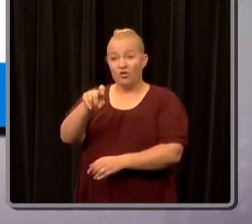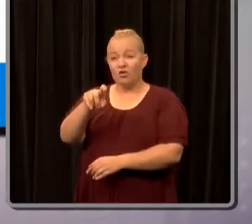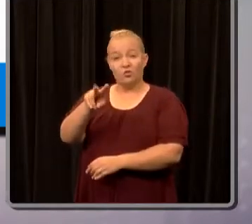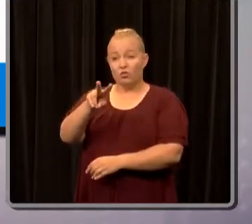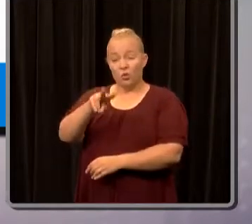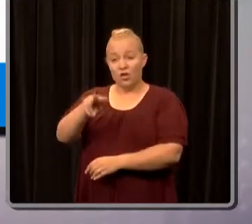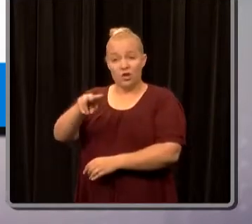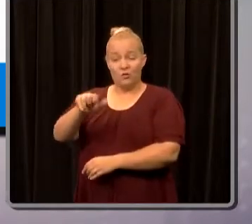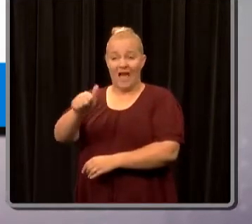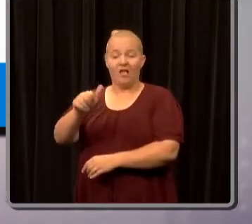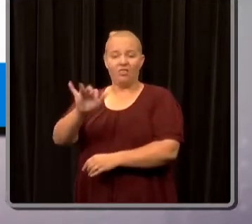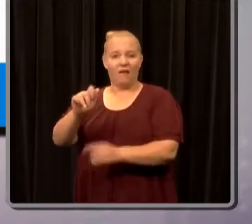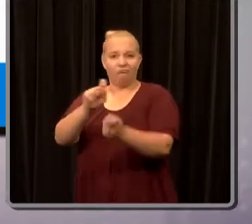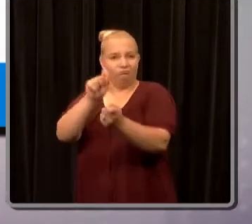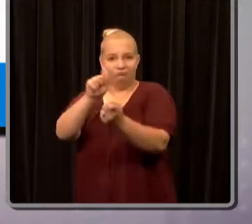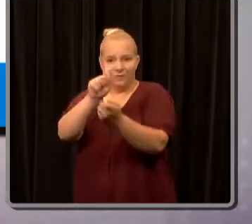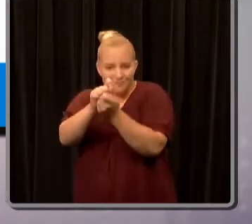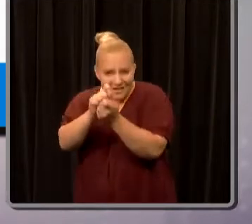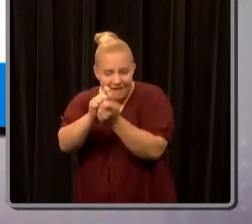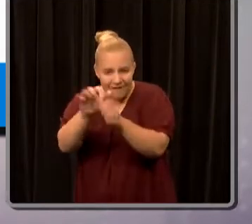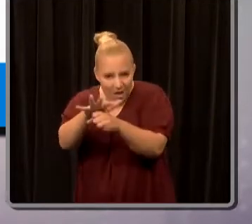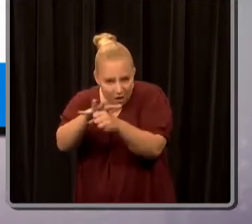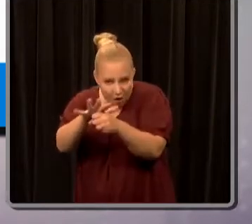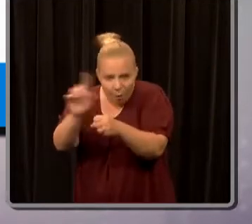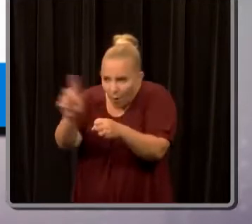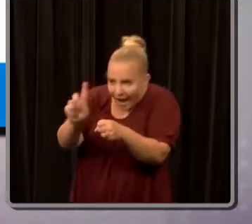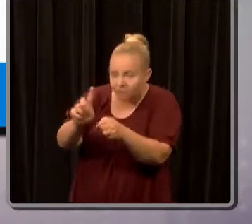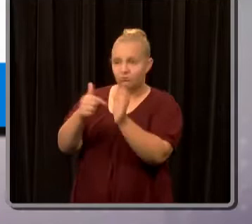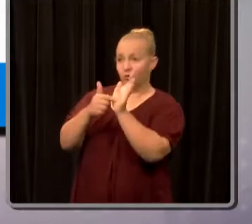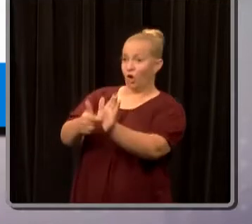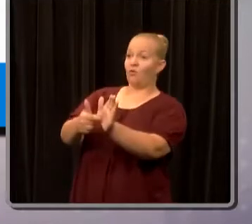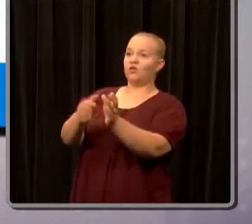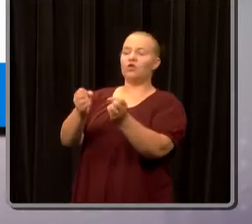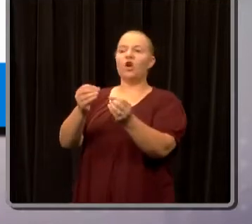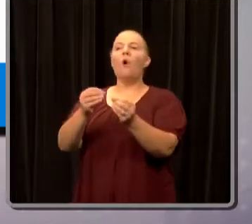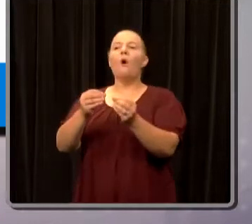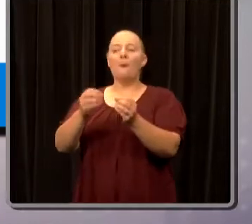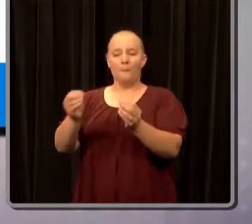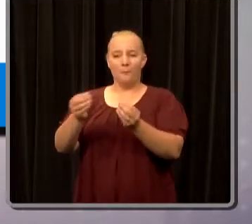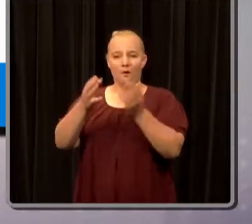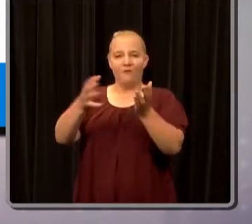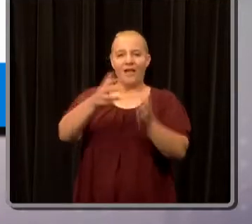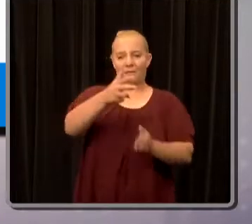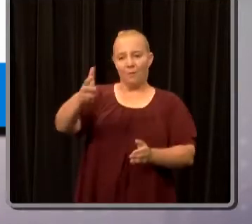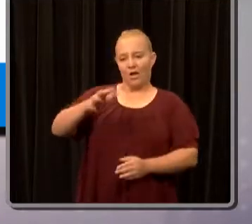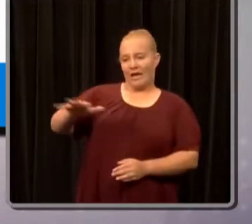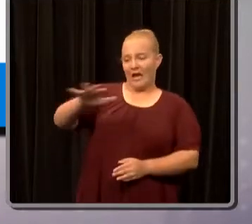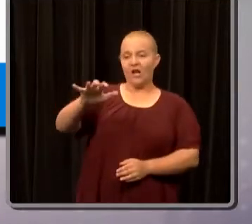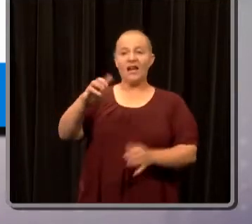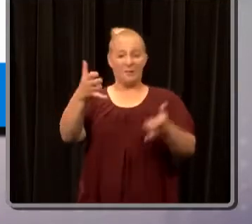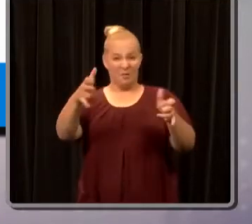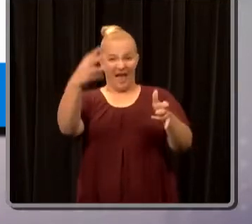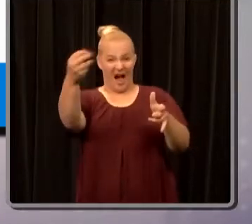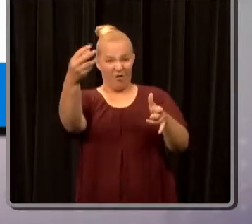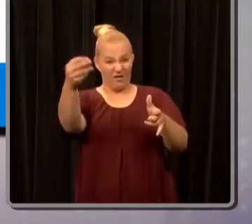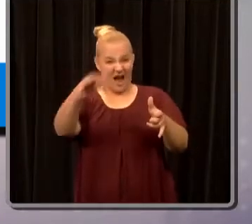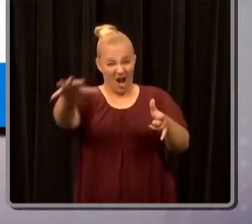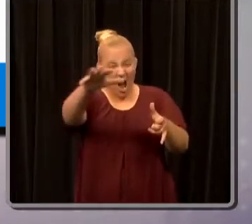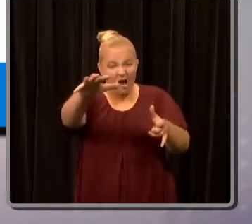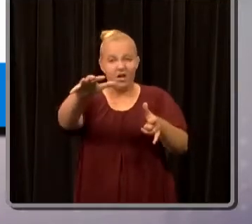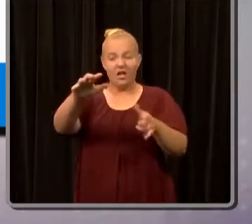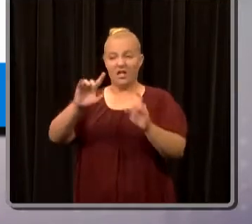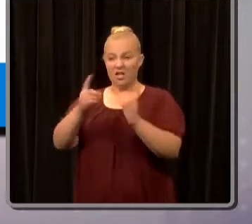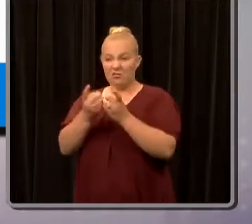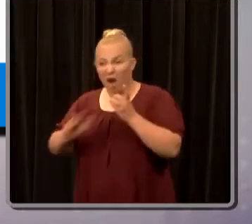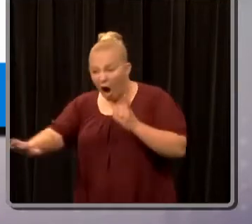Northwest High School. It shows that exact location. Provides total campus coverage, so parking lots, playgrounds, district activity